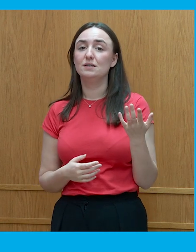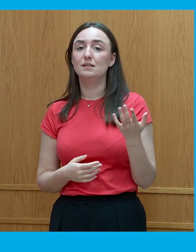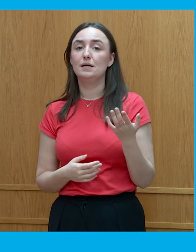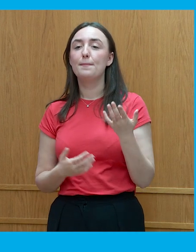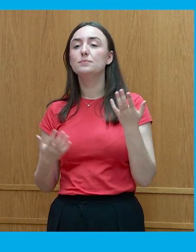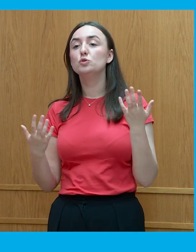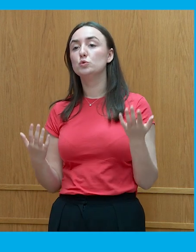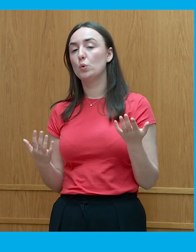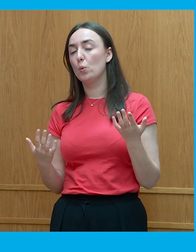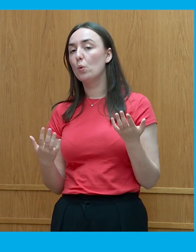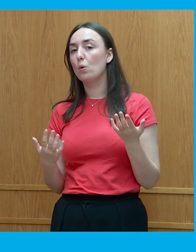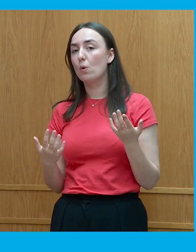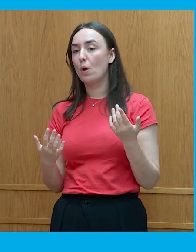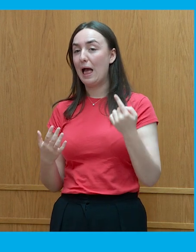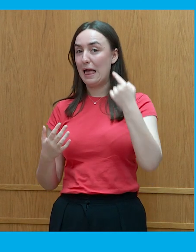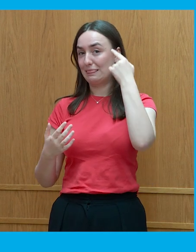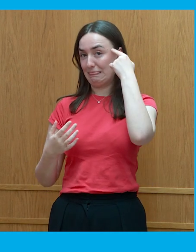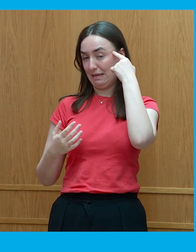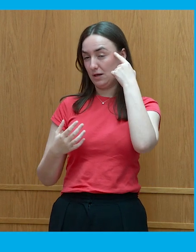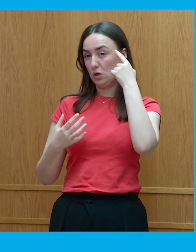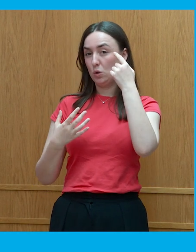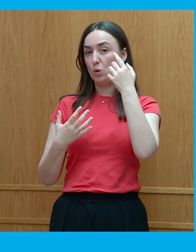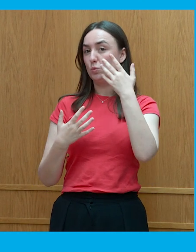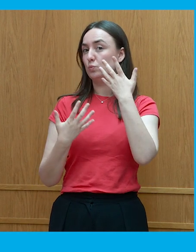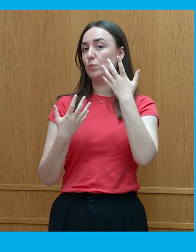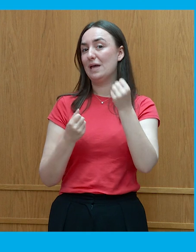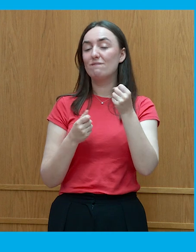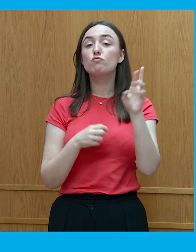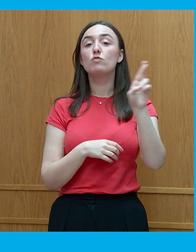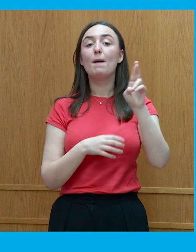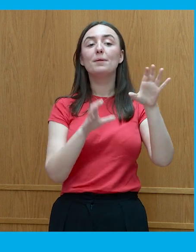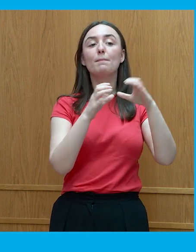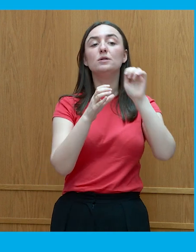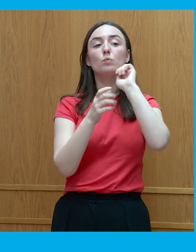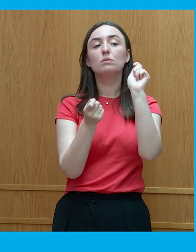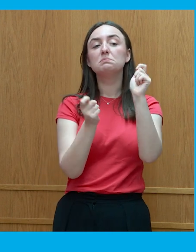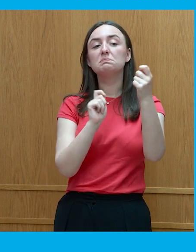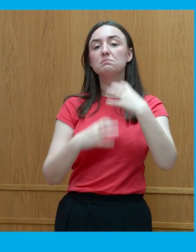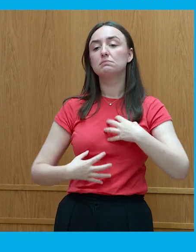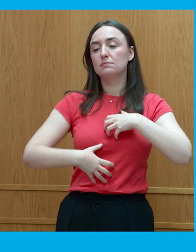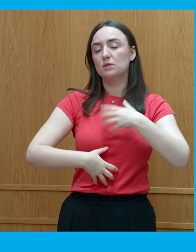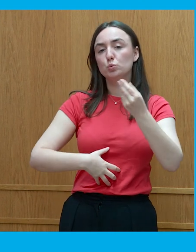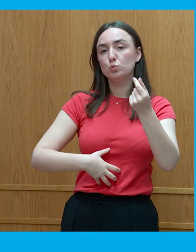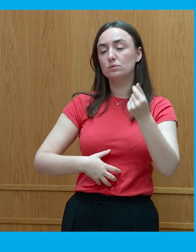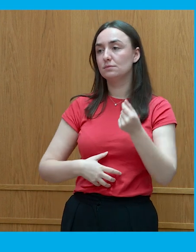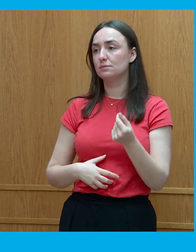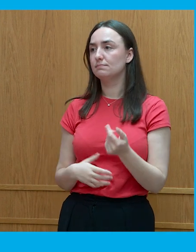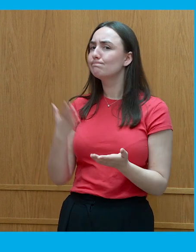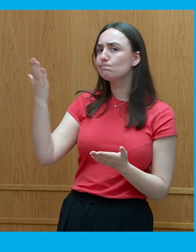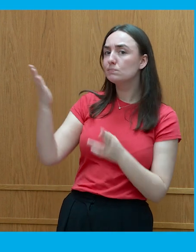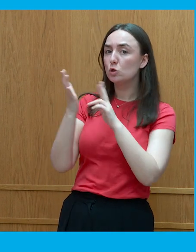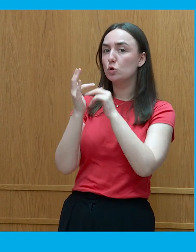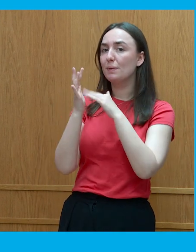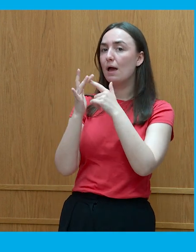think we are on the tail end of a Republican Party realignment. Can I bring Nomi in on